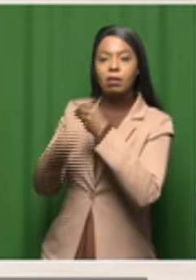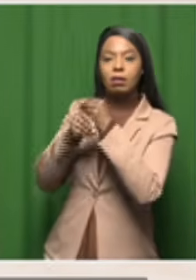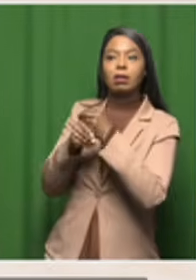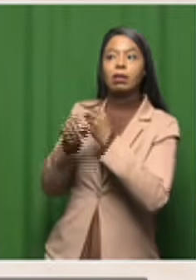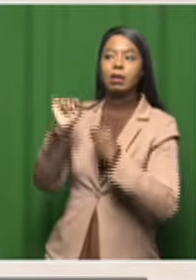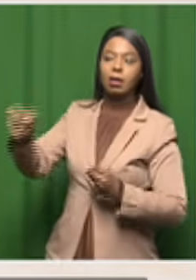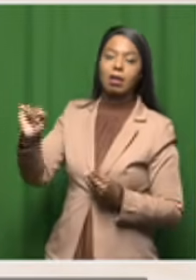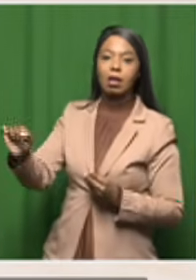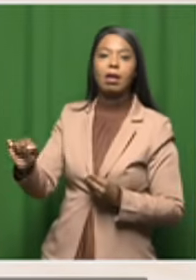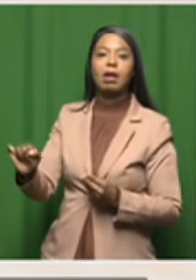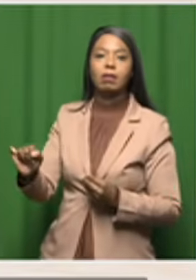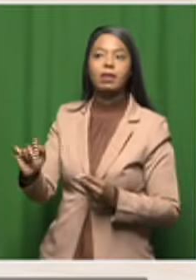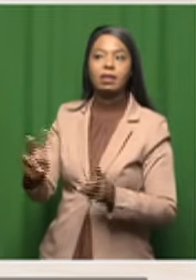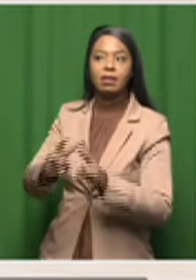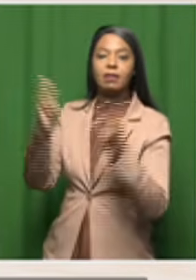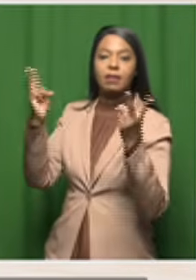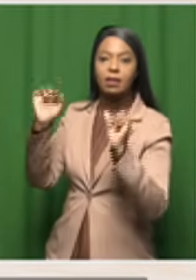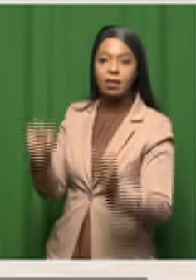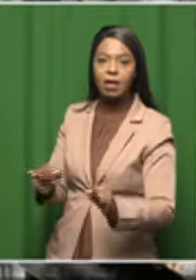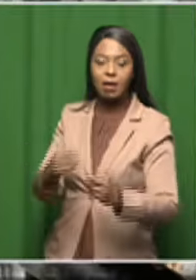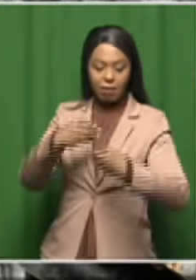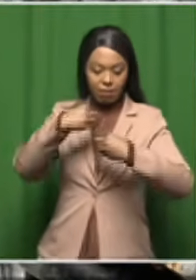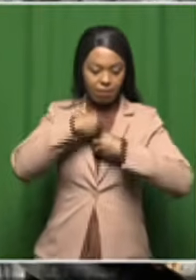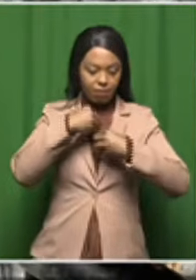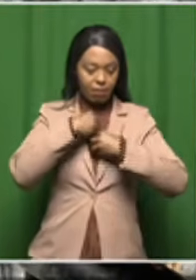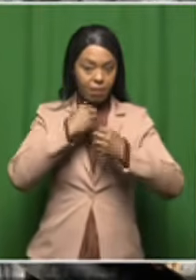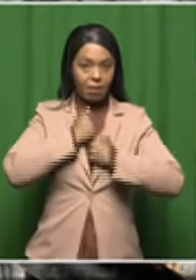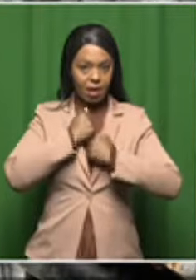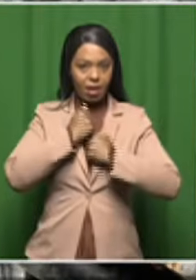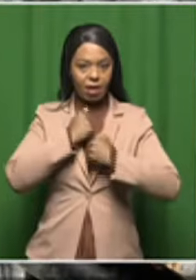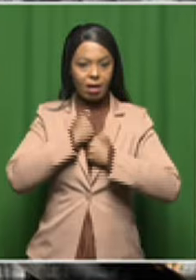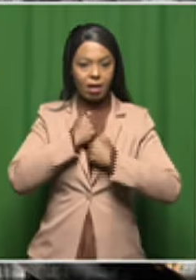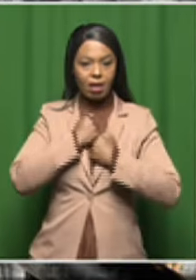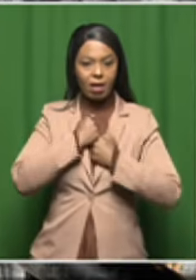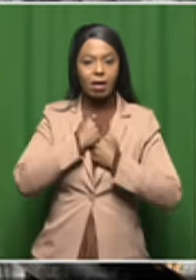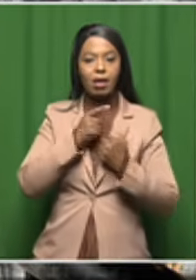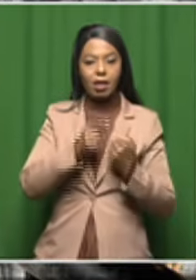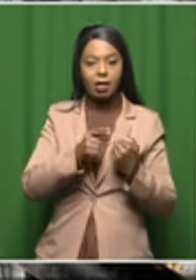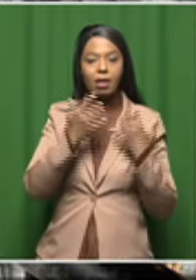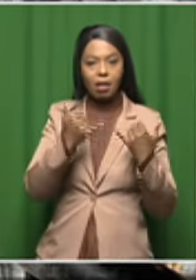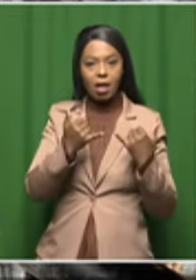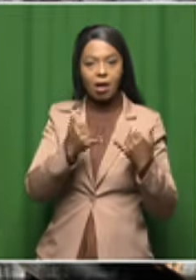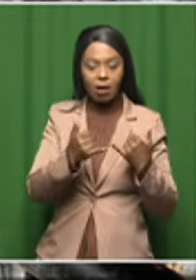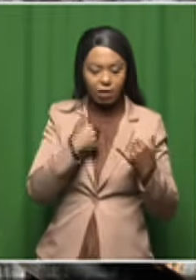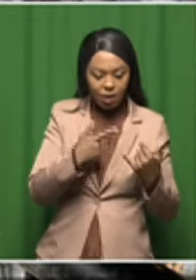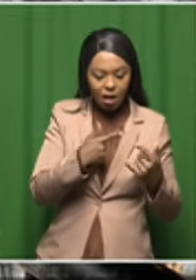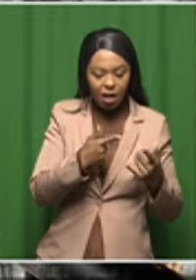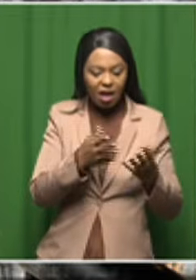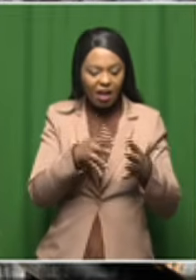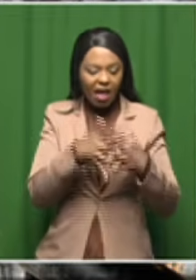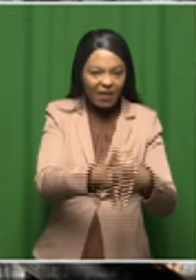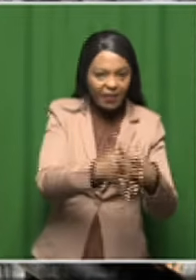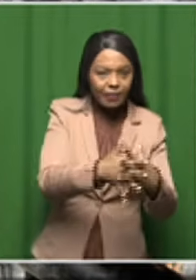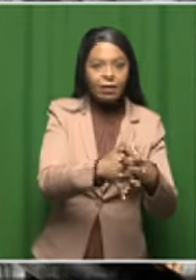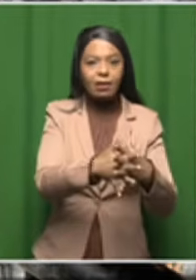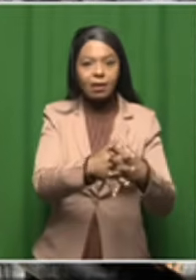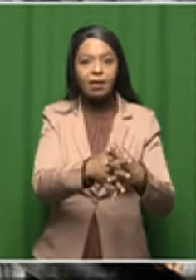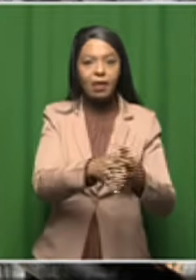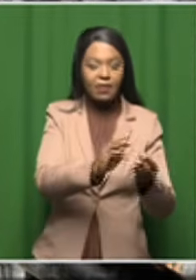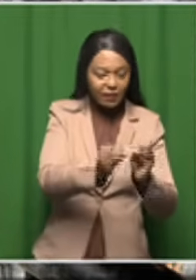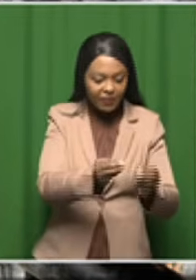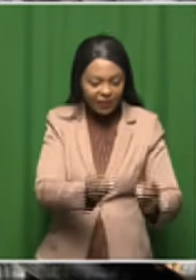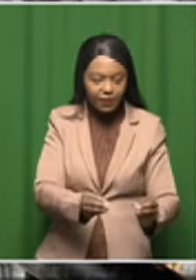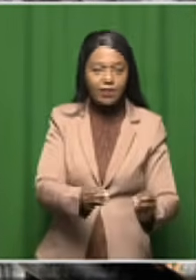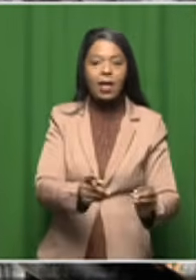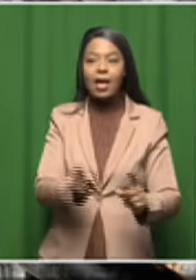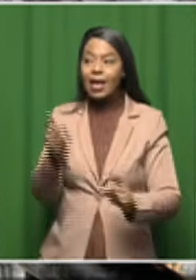Mine works are on the round, and his are these, and they are painted. Mine are rusted, and so that